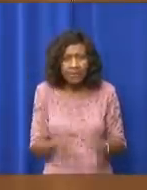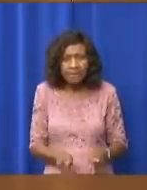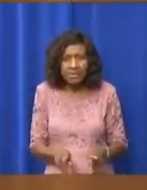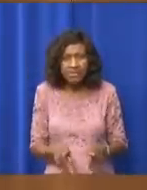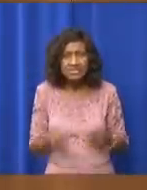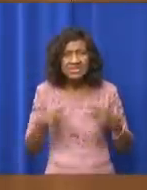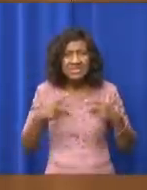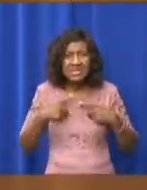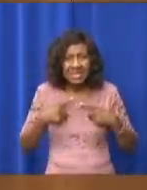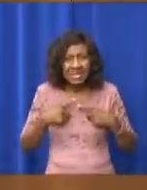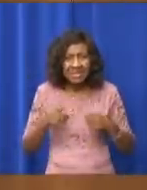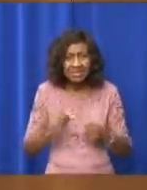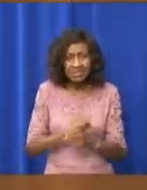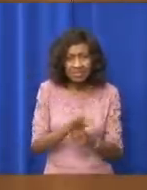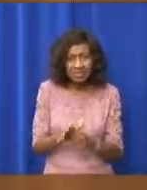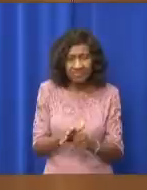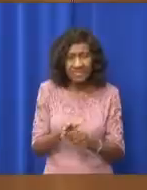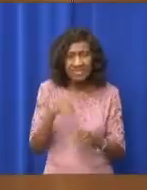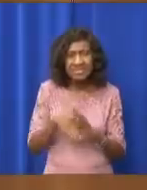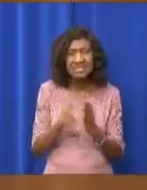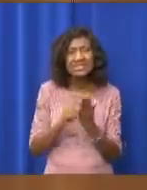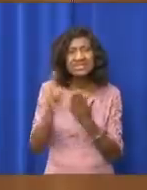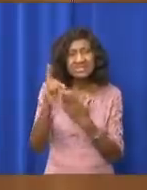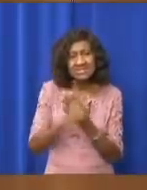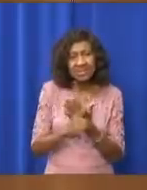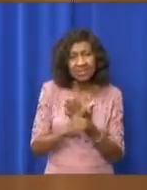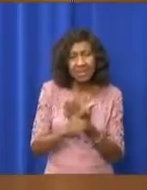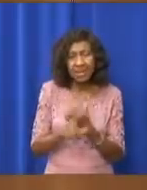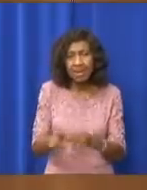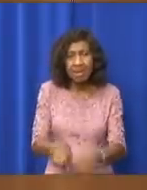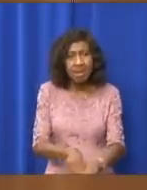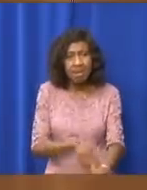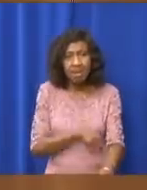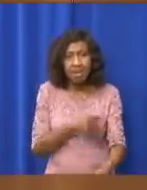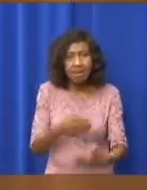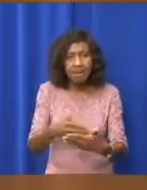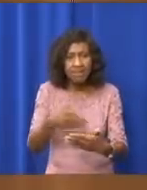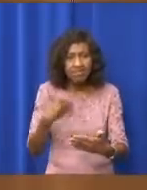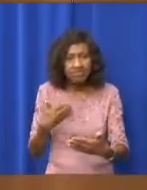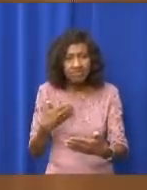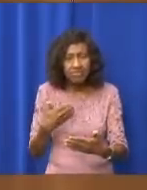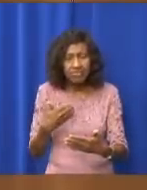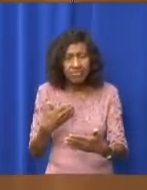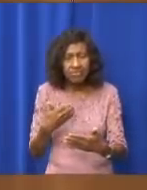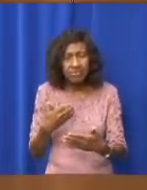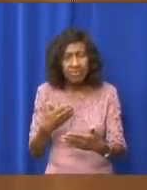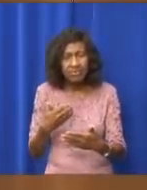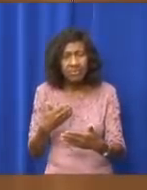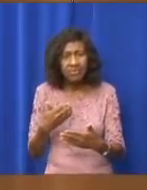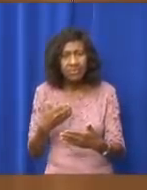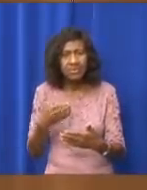long before. It could be that's what you're referring to, but long before, it started to hit the news.